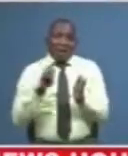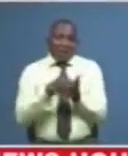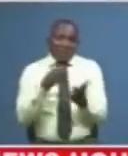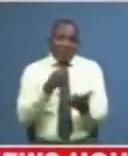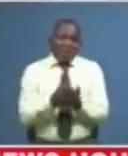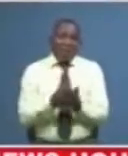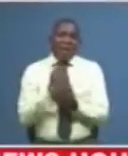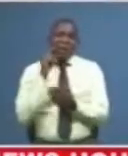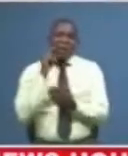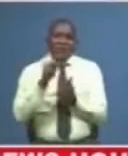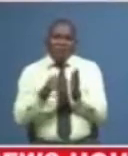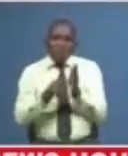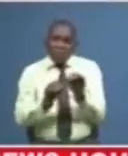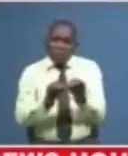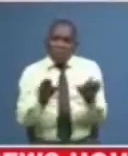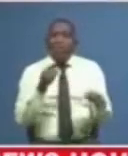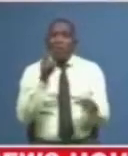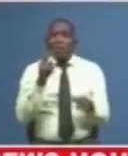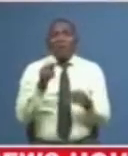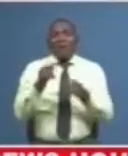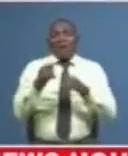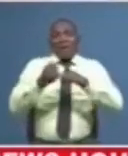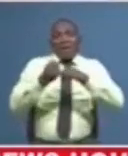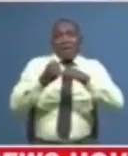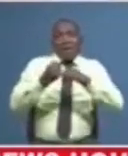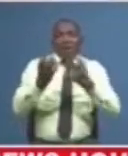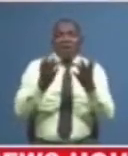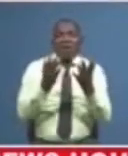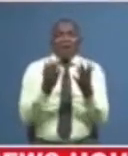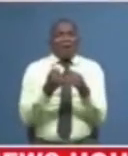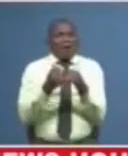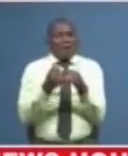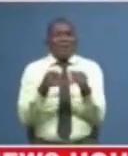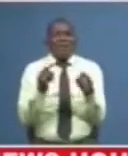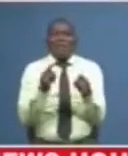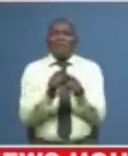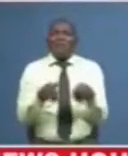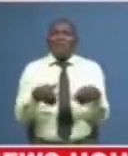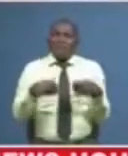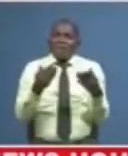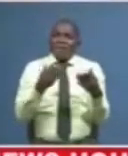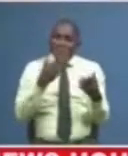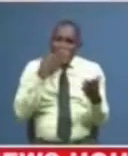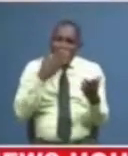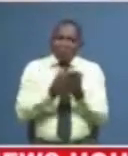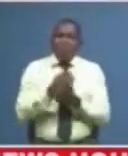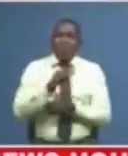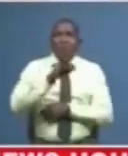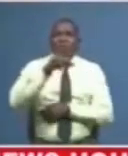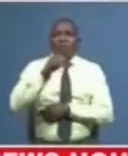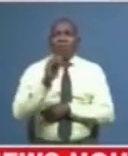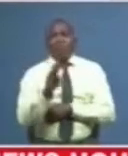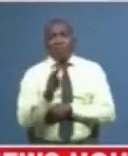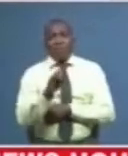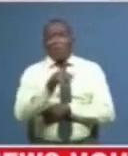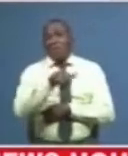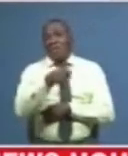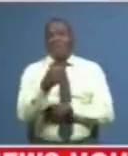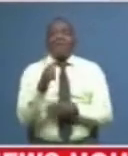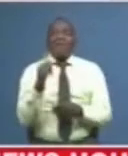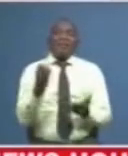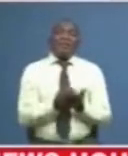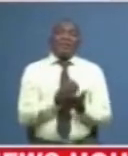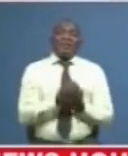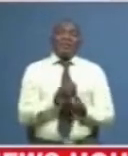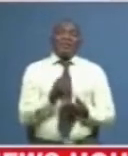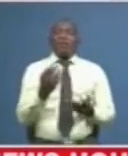that steel and iron also provides high-quality jobs for any economy. And I